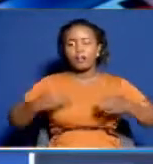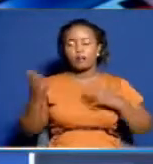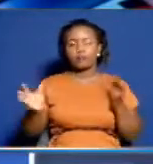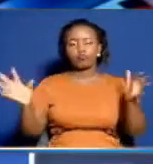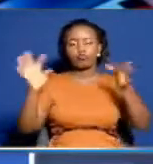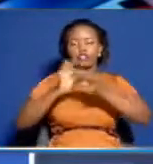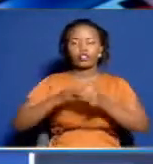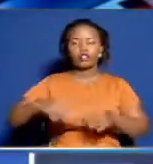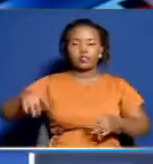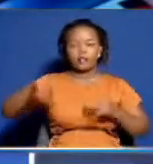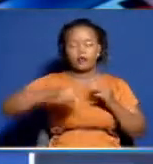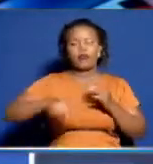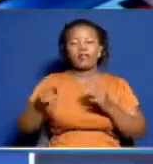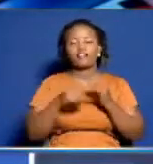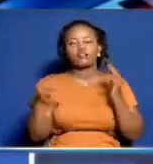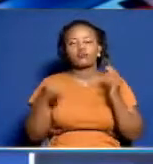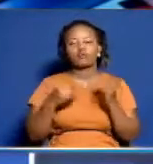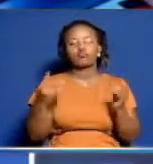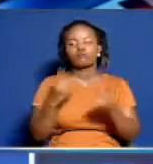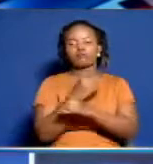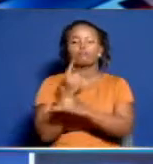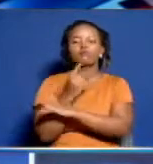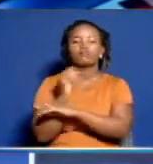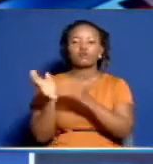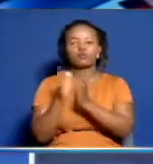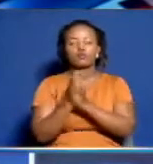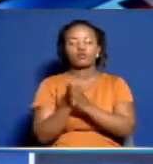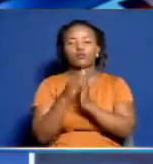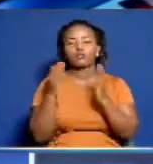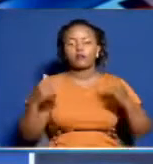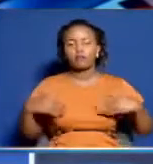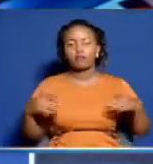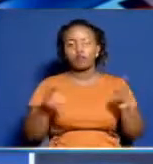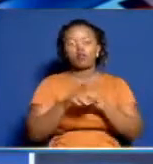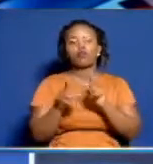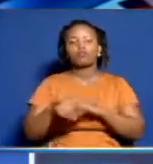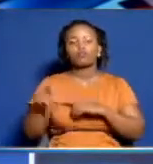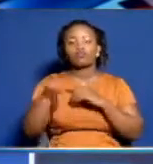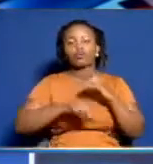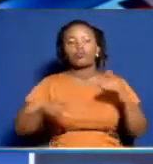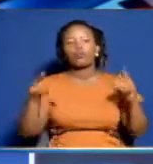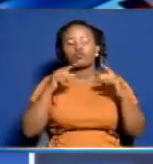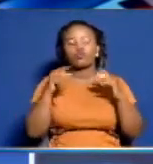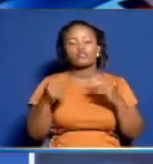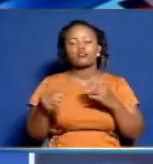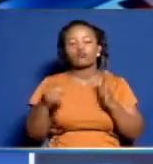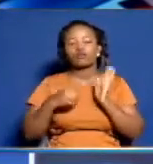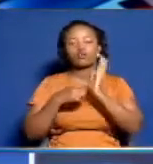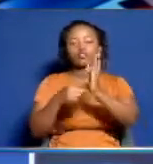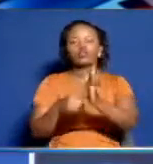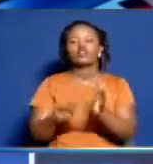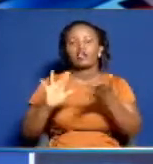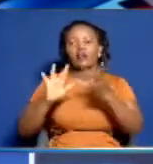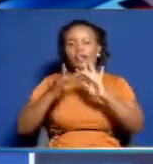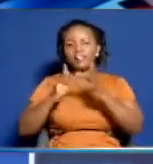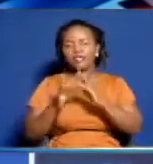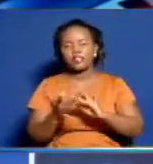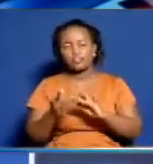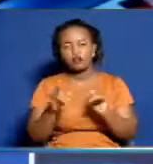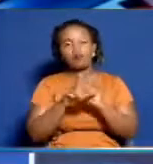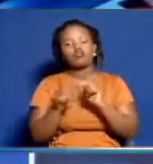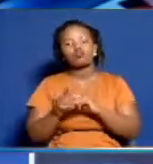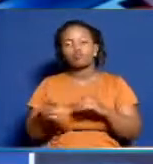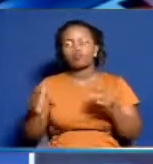for comprehensive and live bulletin right here. Remember, we are also live on all our social media platforms, and I will be